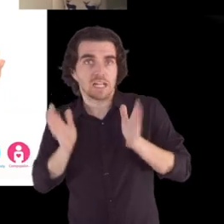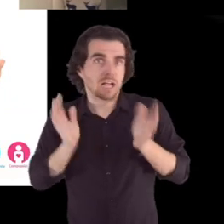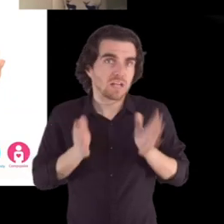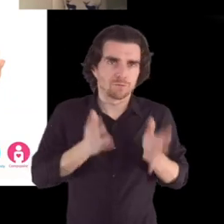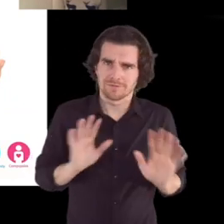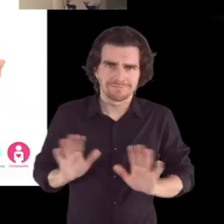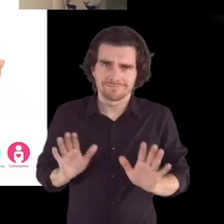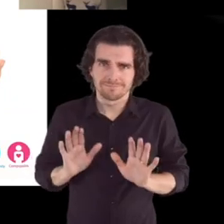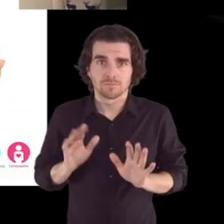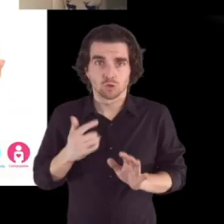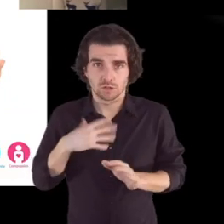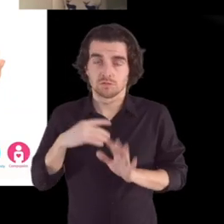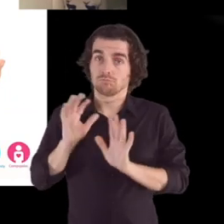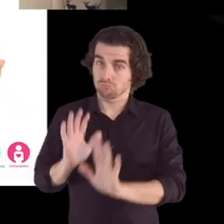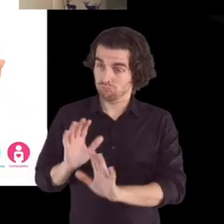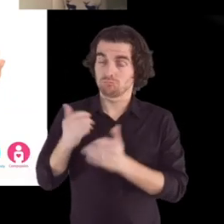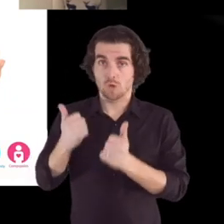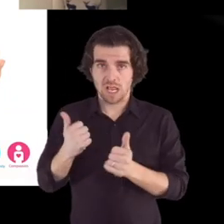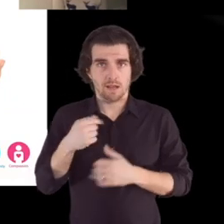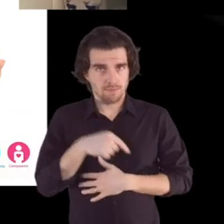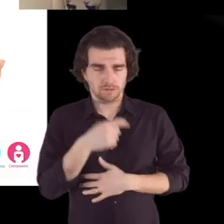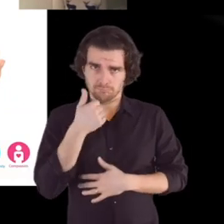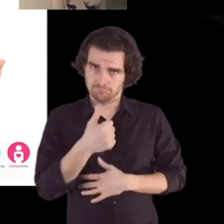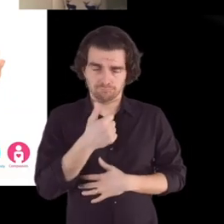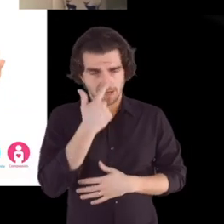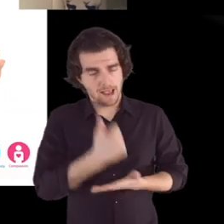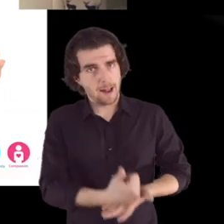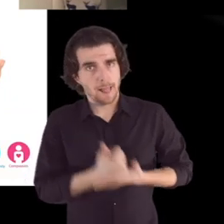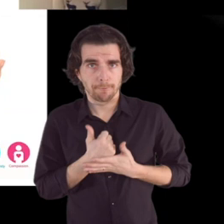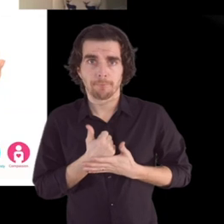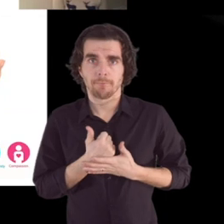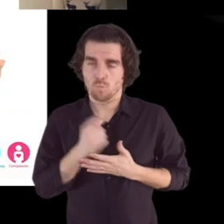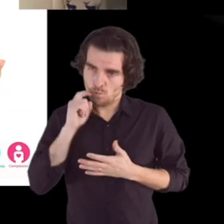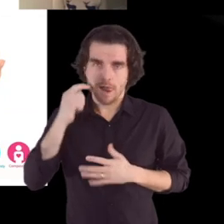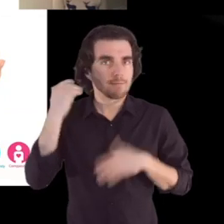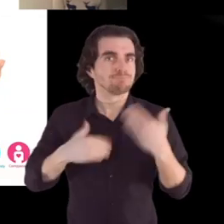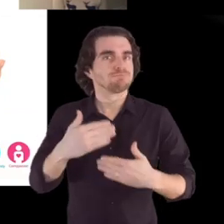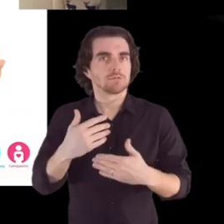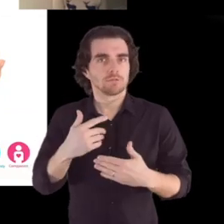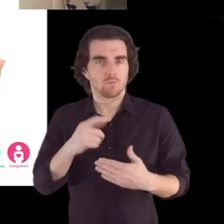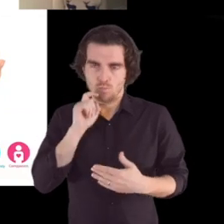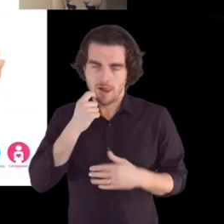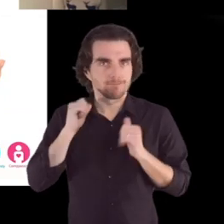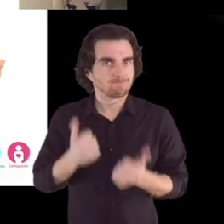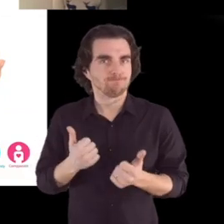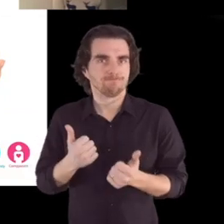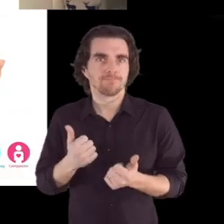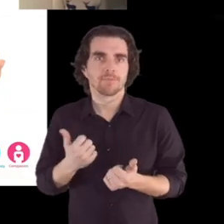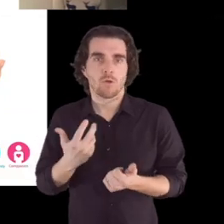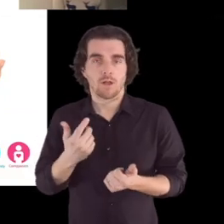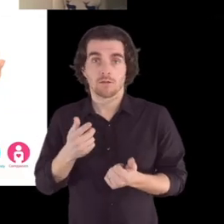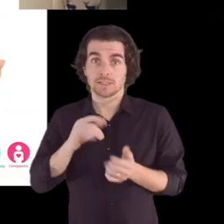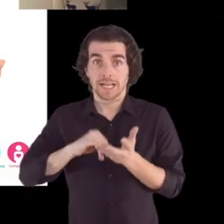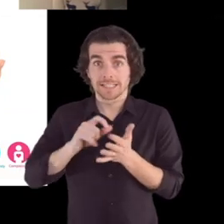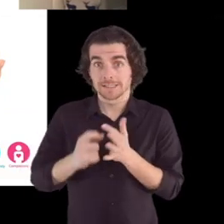it doesn't necessarily need to be this way. Instead of thinking of it as this big grand gesture, we just need to think of finding a way that it's going to work for